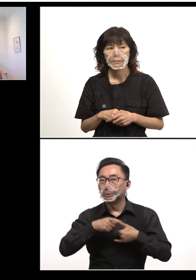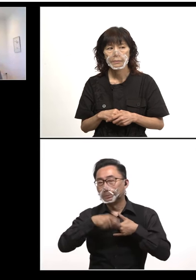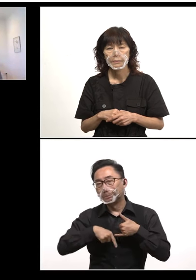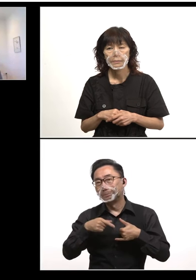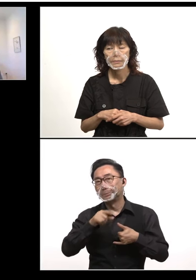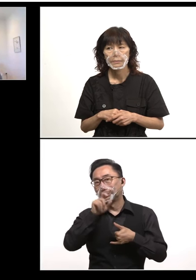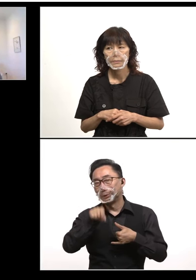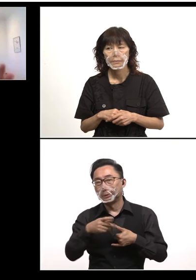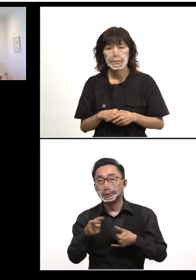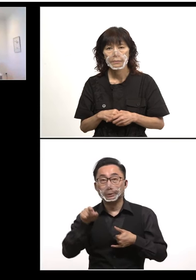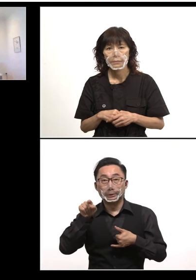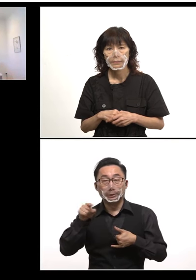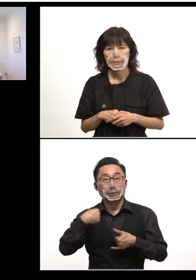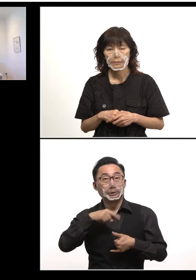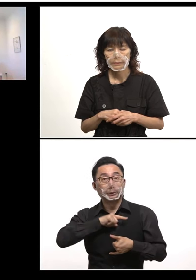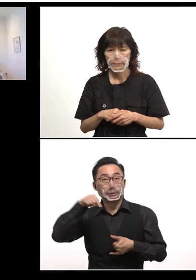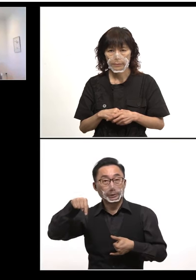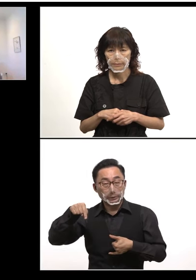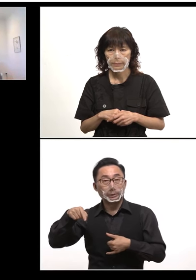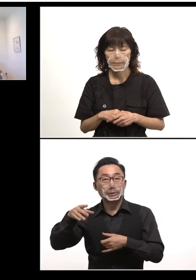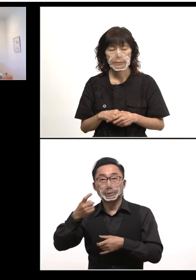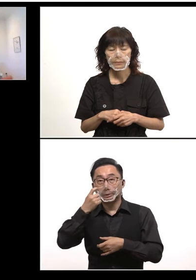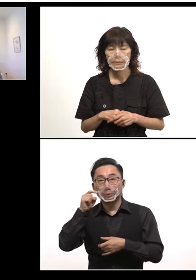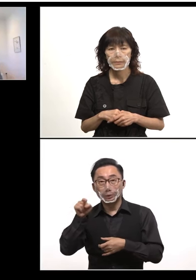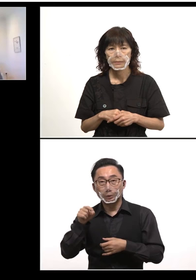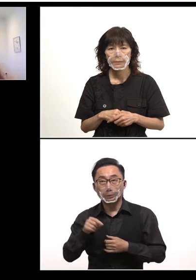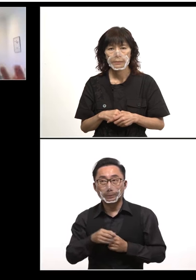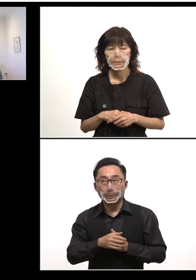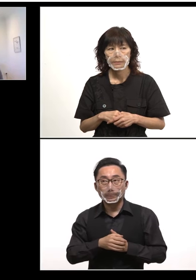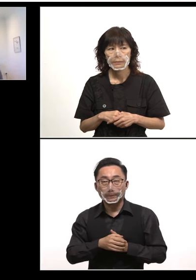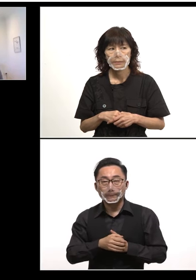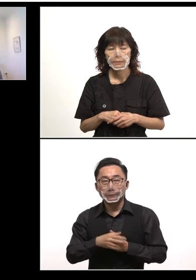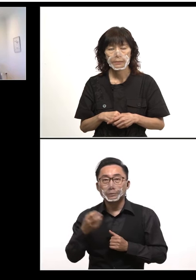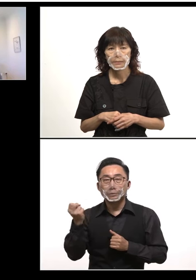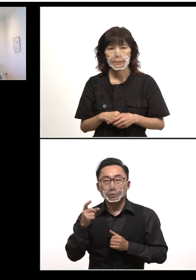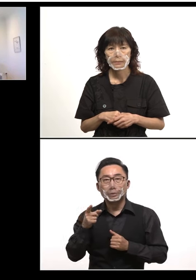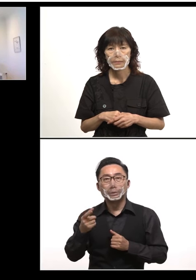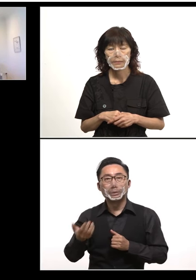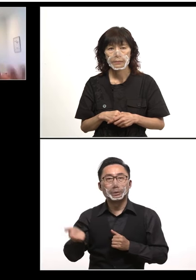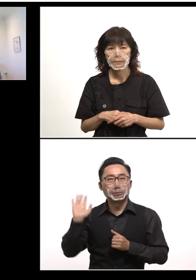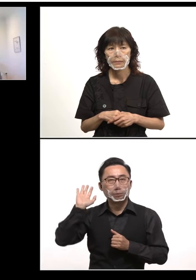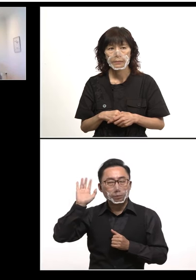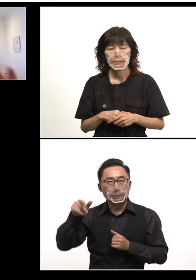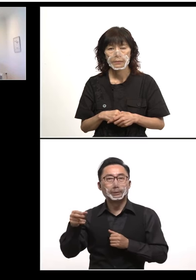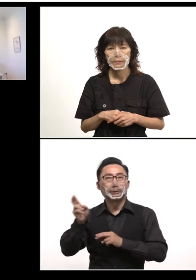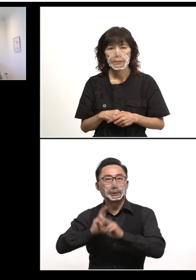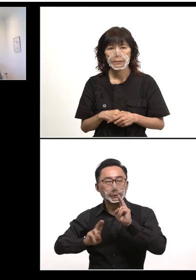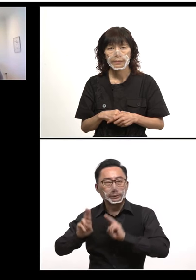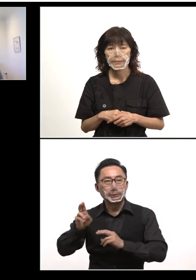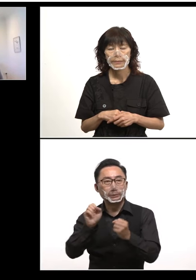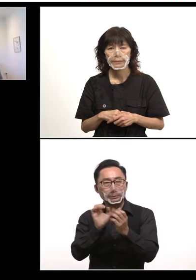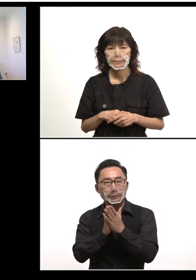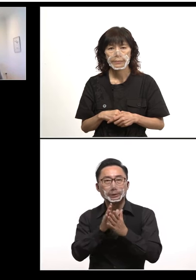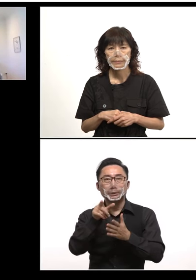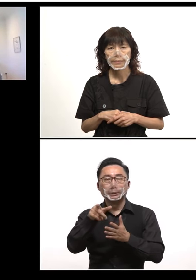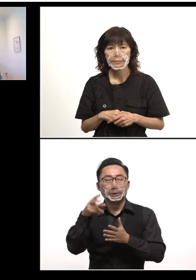UK, there's a kind of an ignorance, historical ignorance that we're all complicit and part of. I think there's a lot of work that we need to do